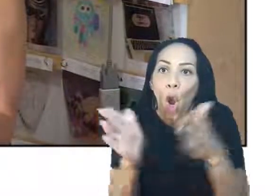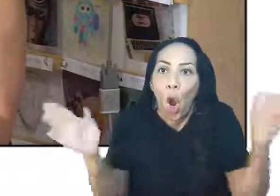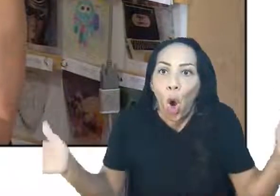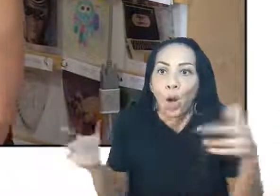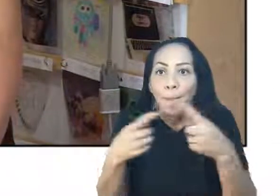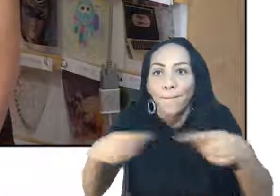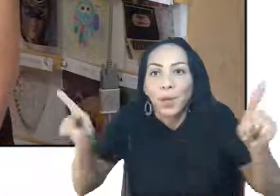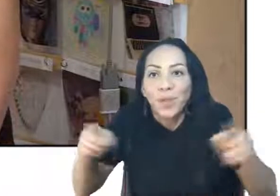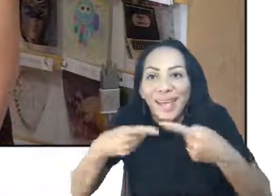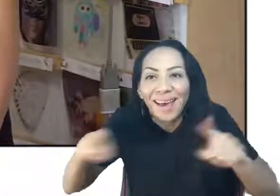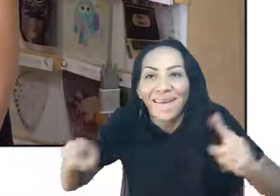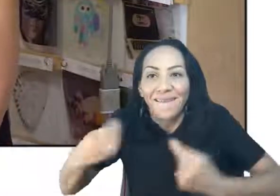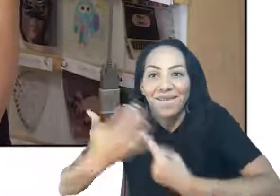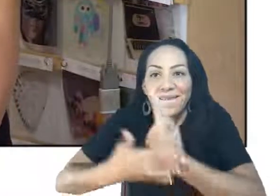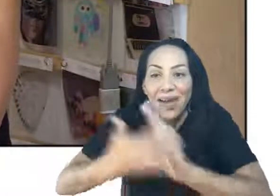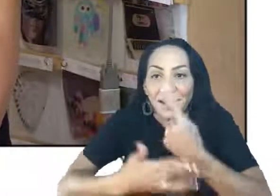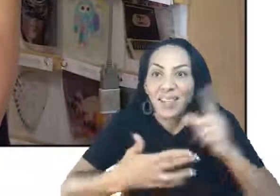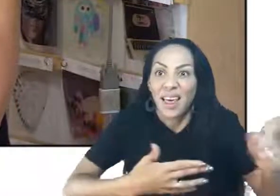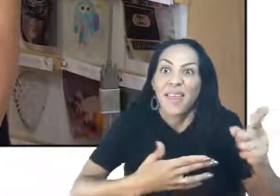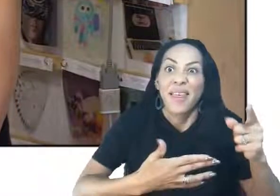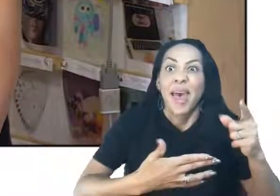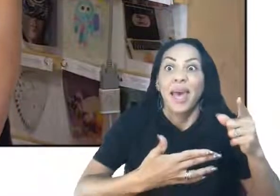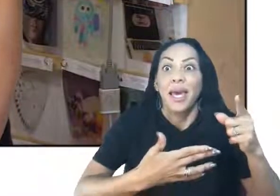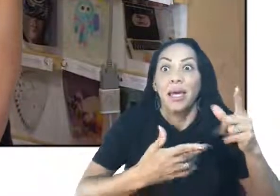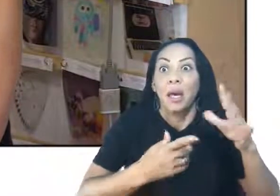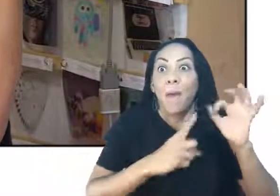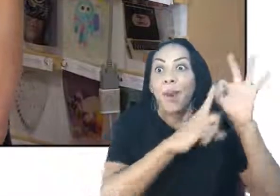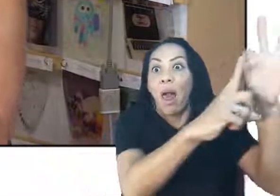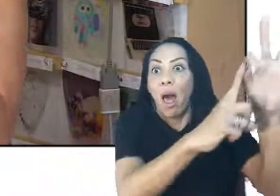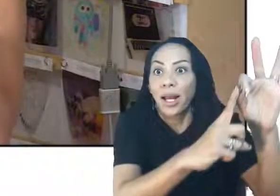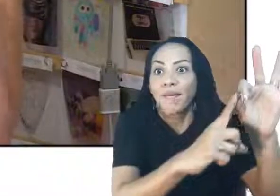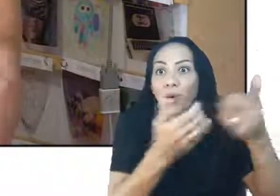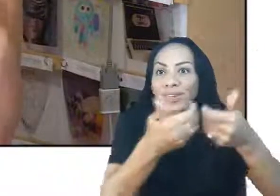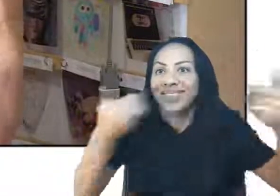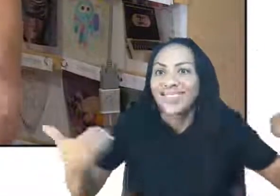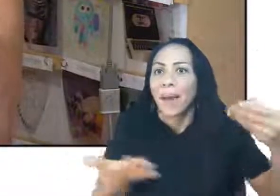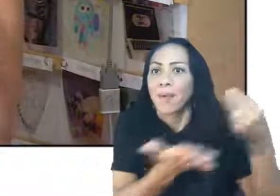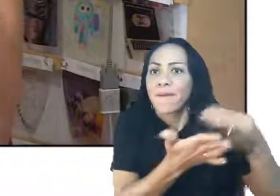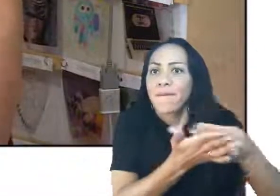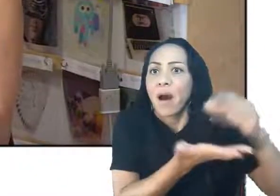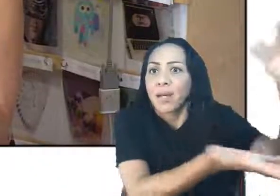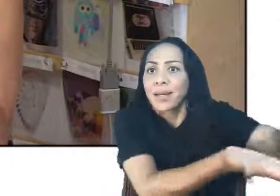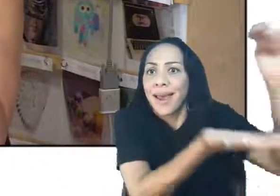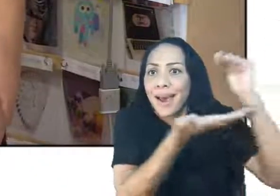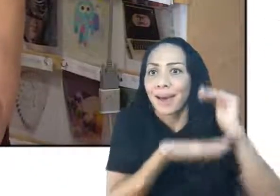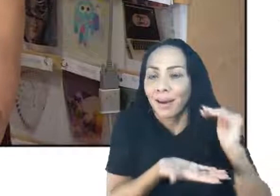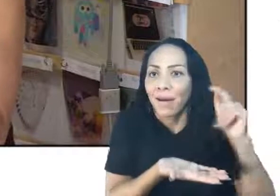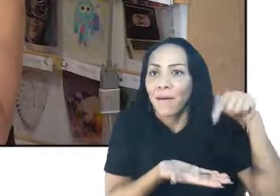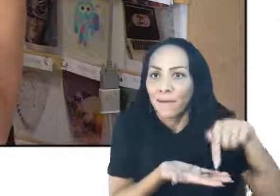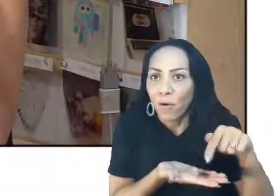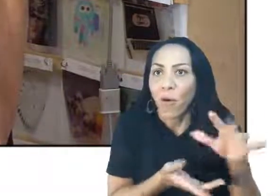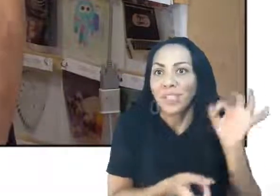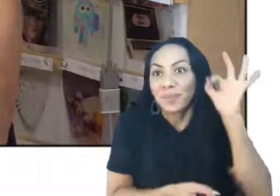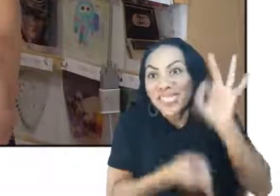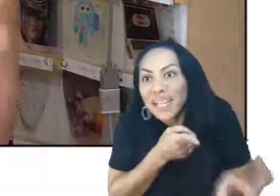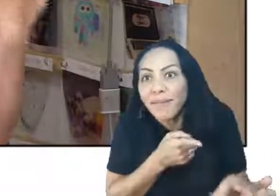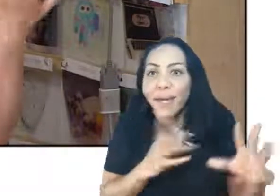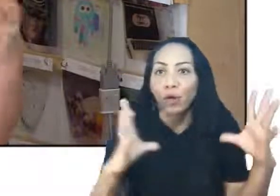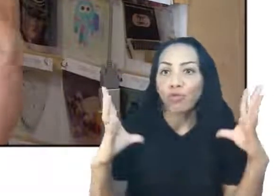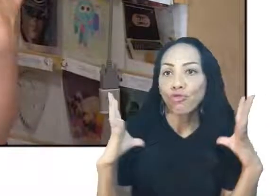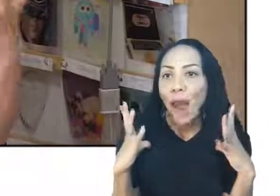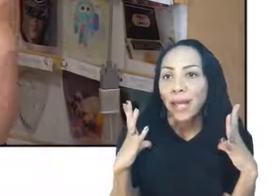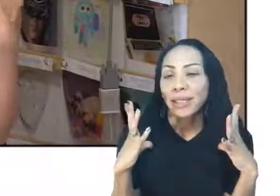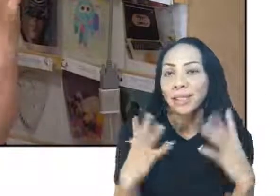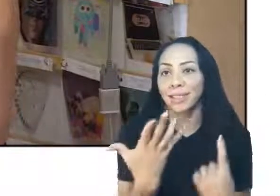do a dedicated rest event. And I mean, it would just be ideal if venues and companies